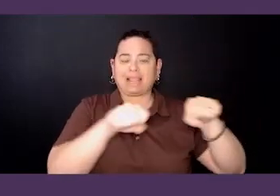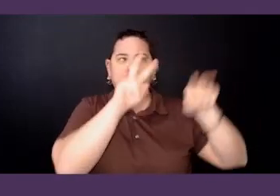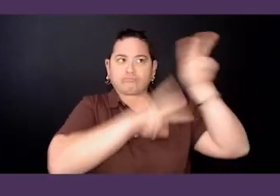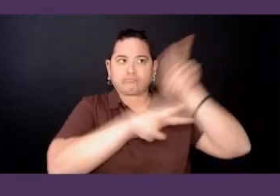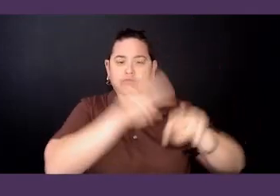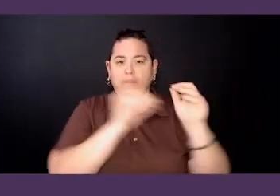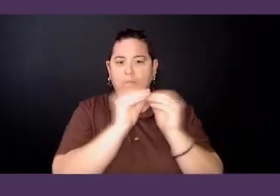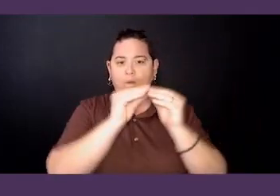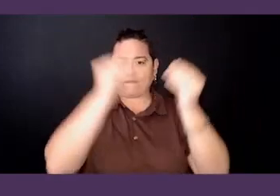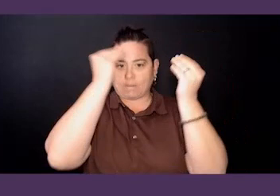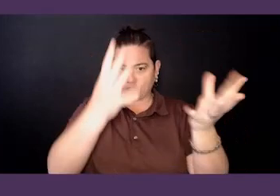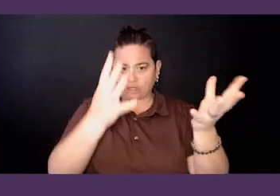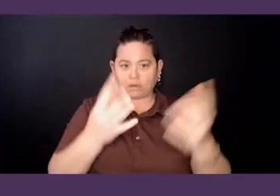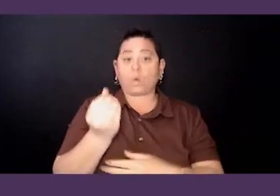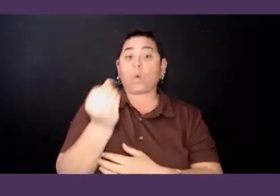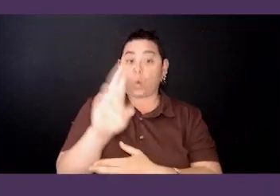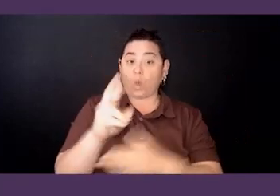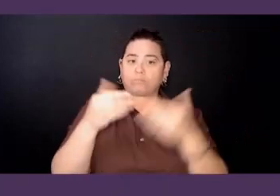that webinar.